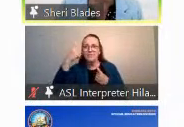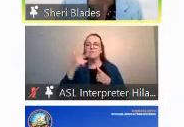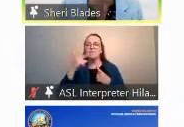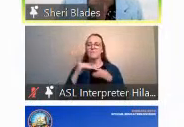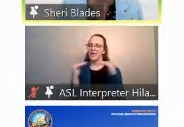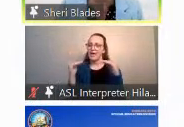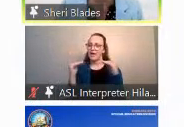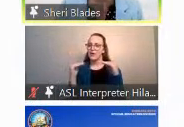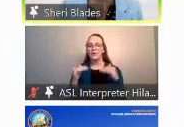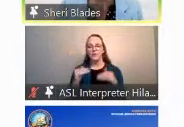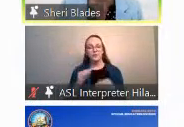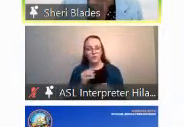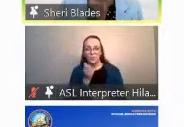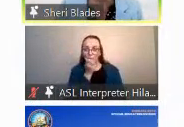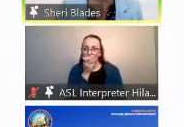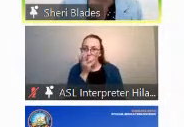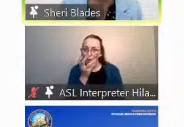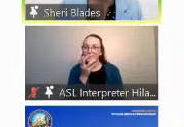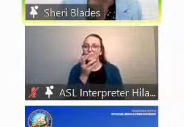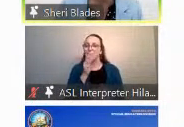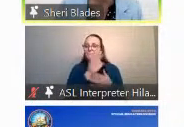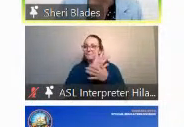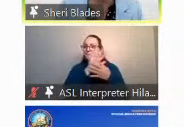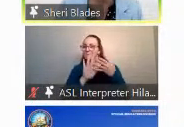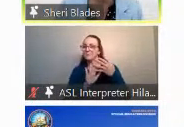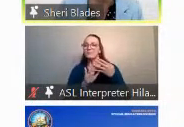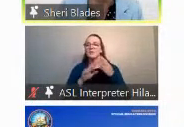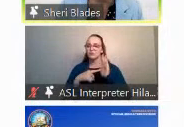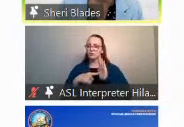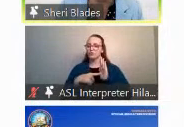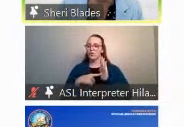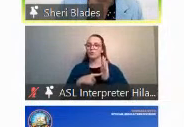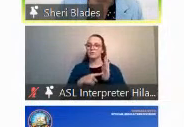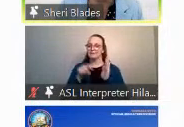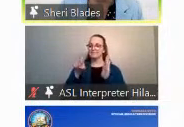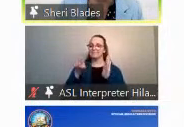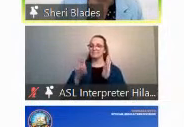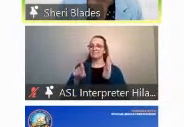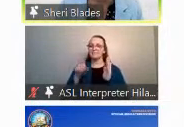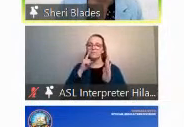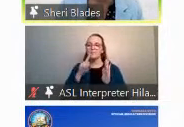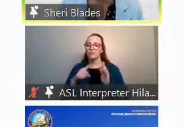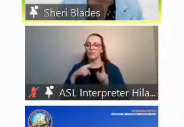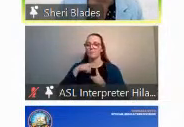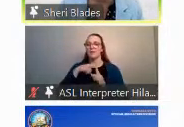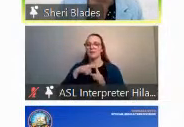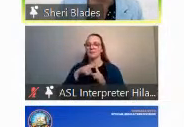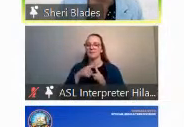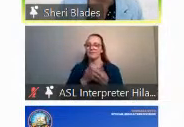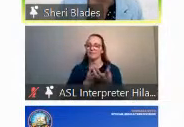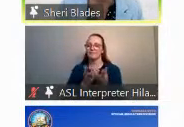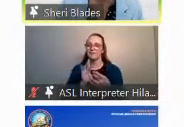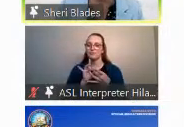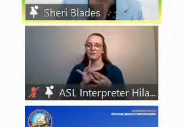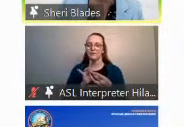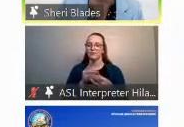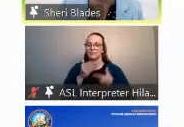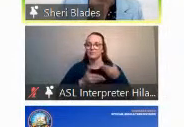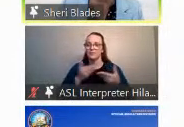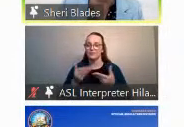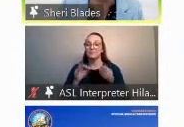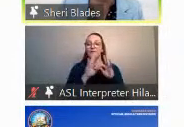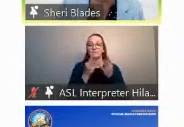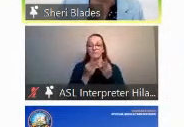warm highlight what is needed for a positive relationship building process, which families recognize is needed for